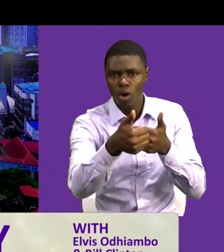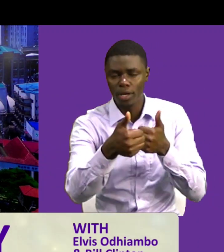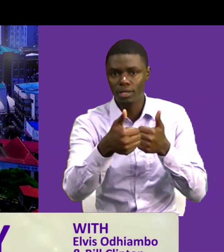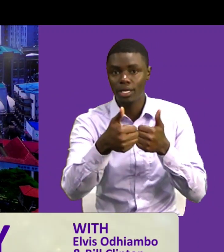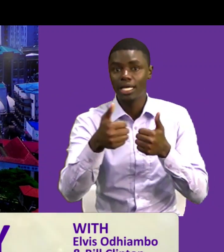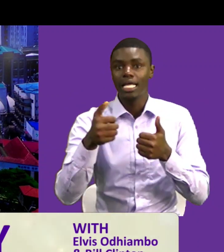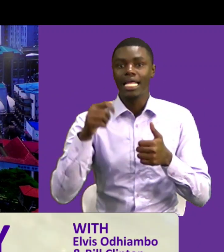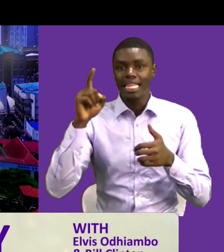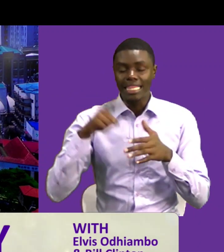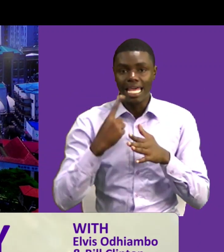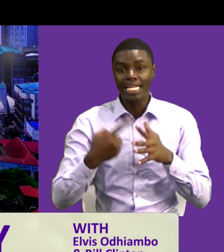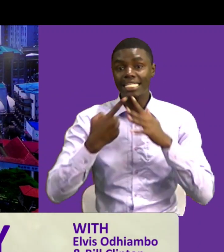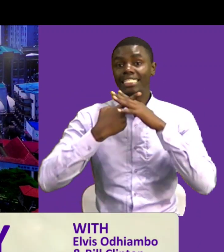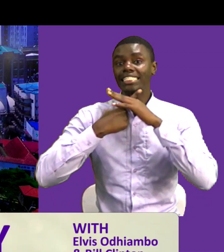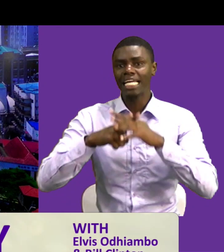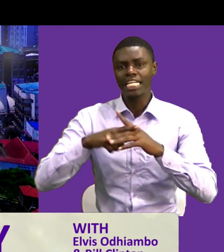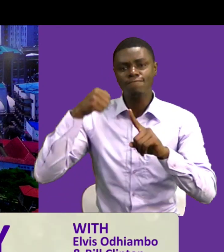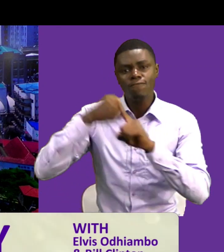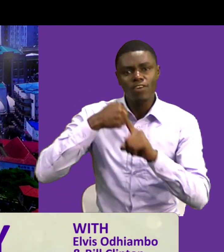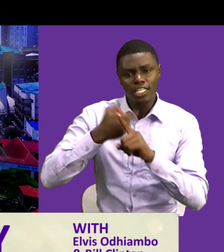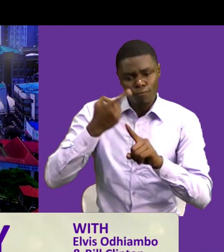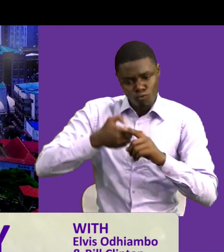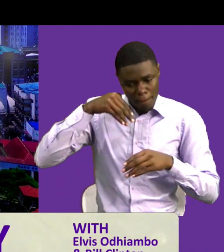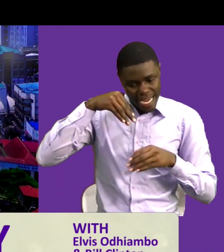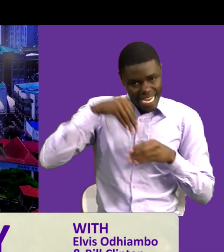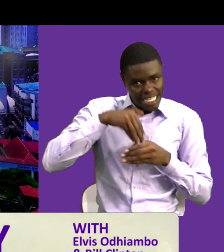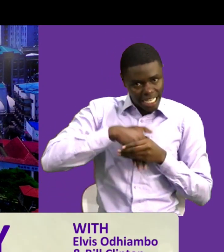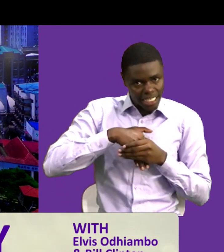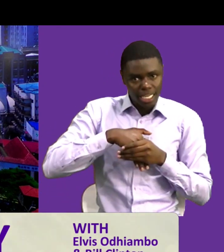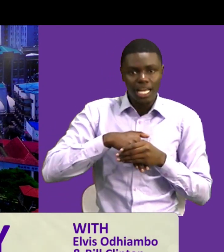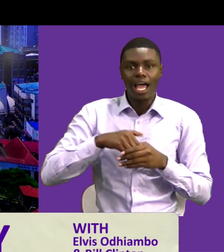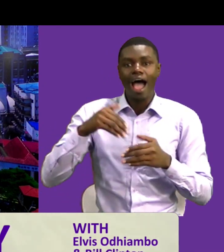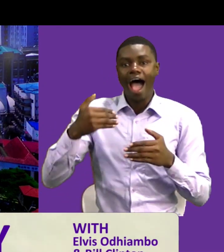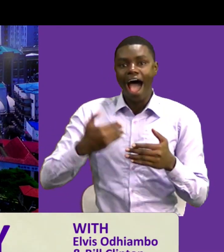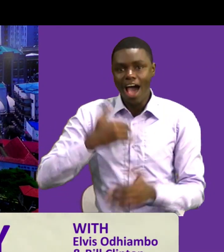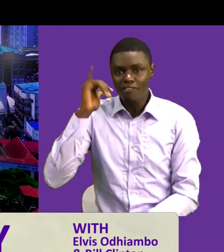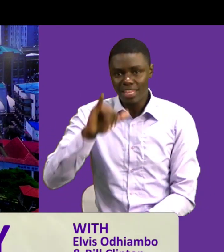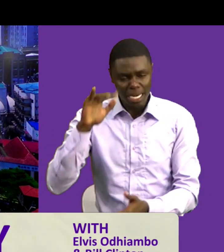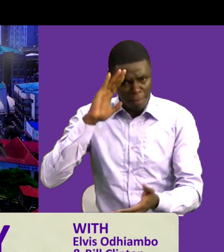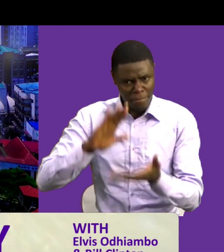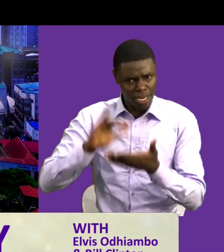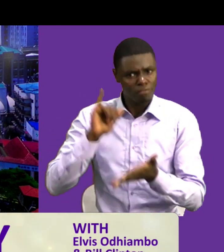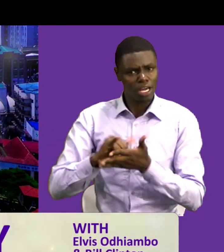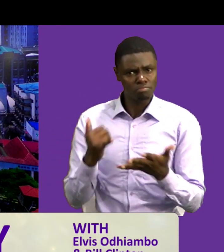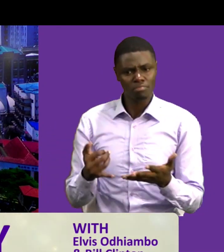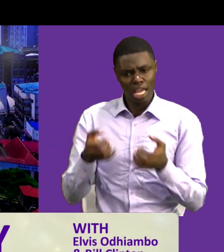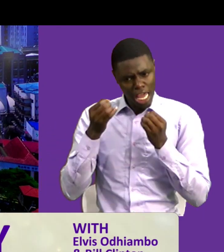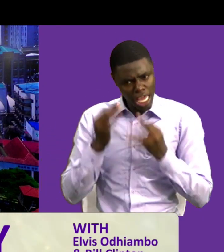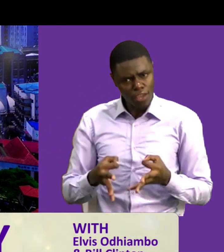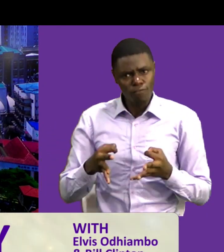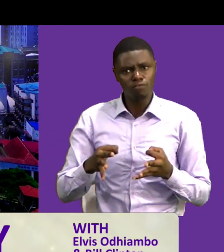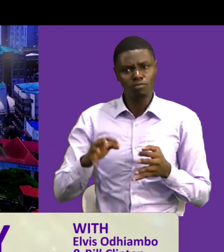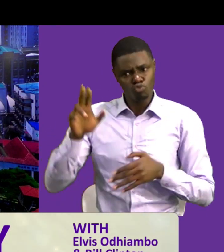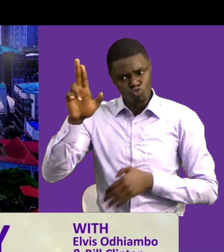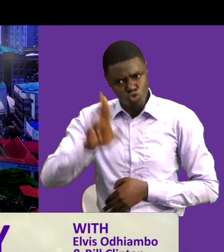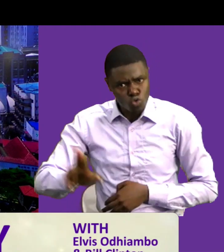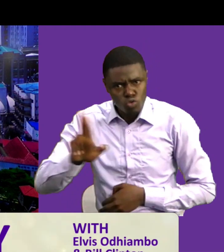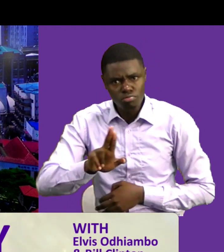at least they should start fighting from inside. They should have that belief that if we go and